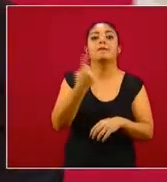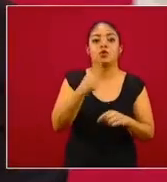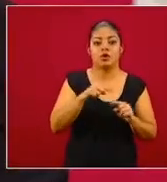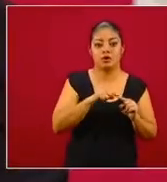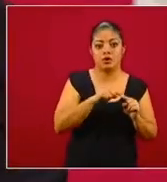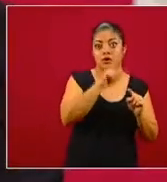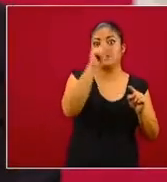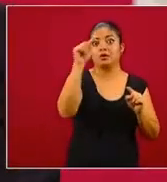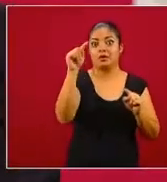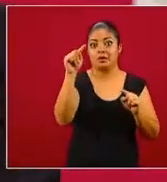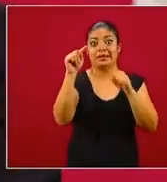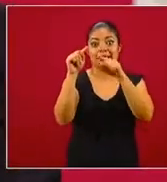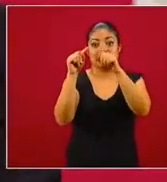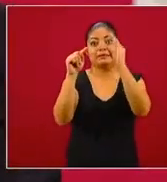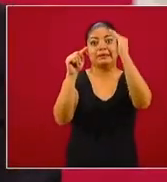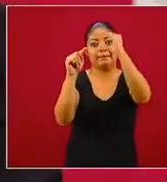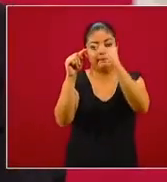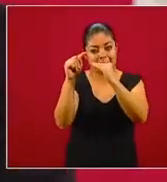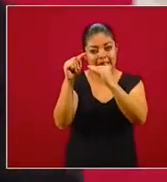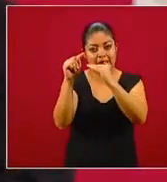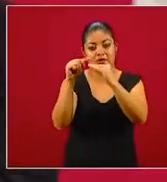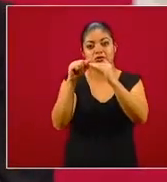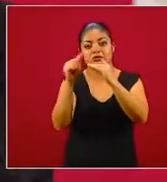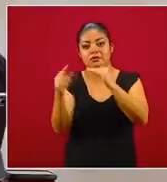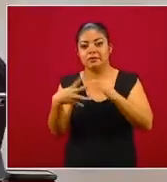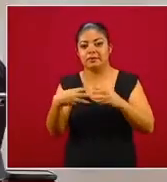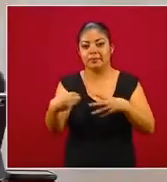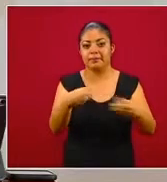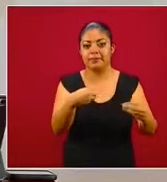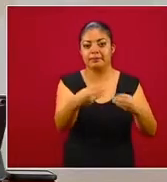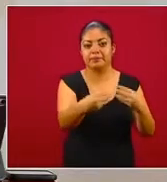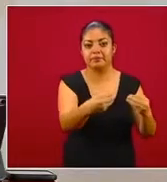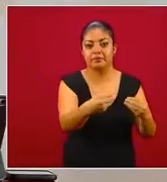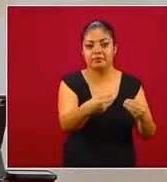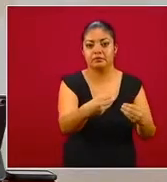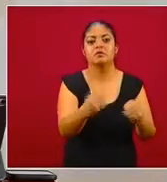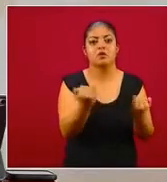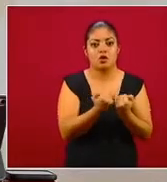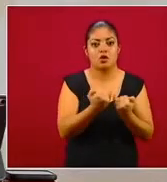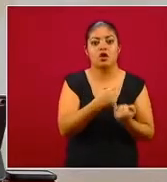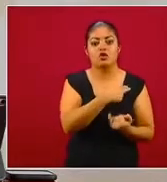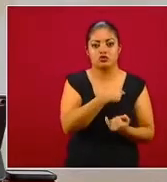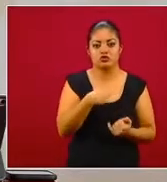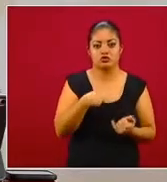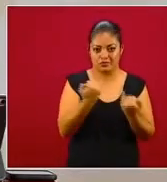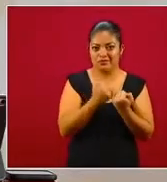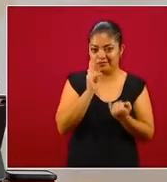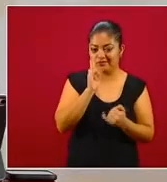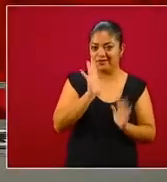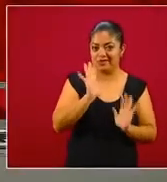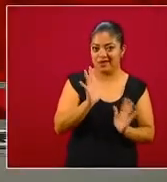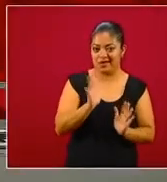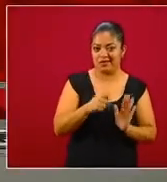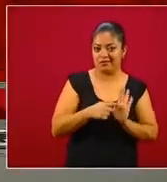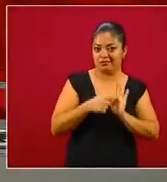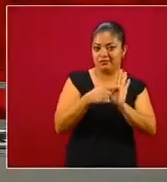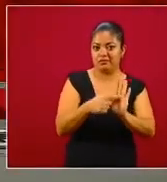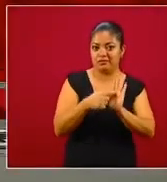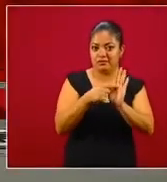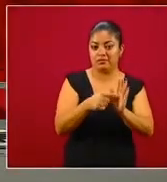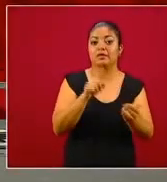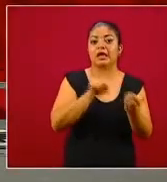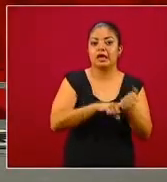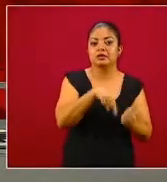reducir la because cantidad we de want to contagios, reduce the rate of nos contagion. llevó a, como lo And hemos as I have explicado incluso explained, even gráficamente, in a lo que la graphics,